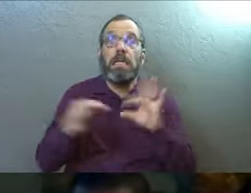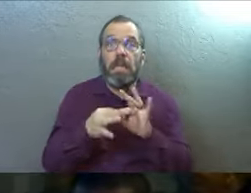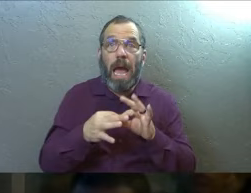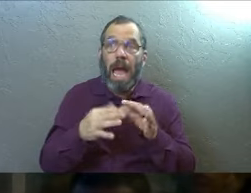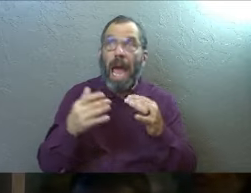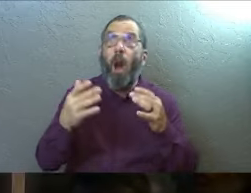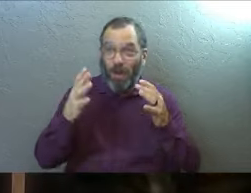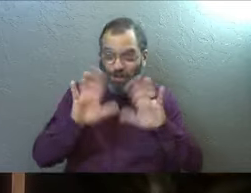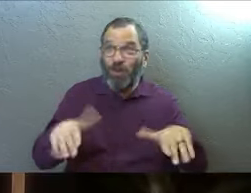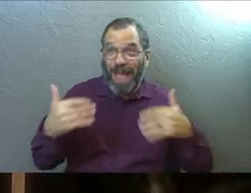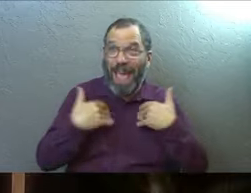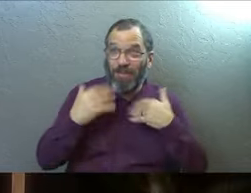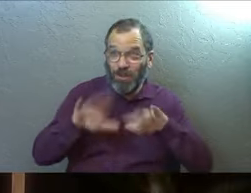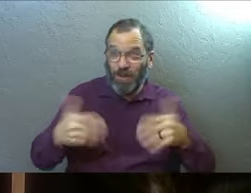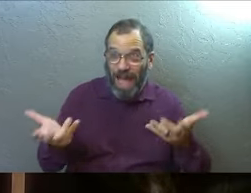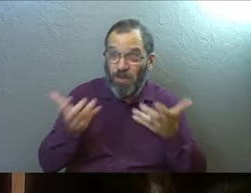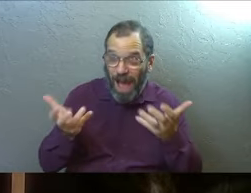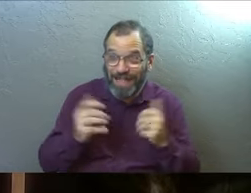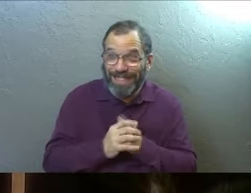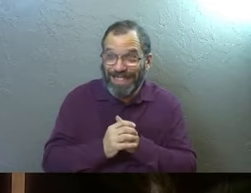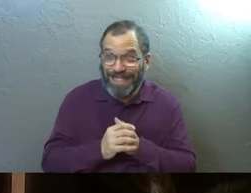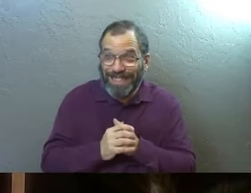want to have children.